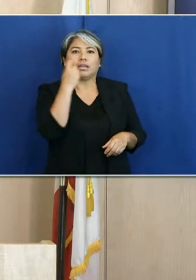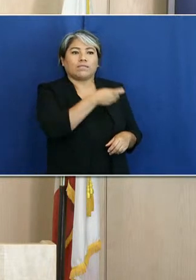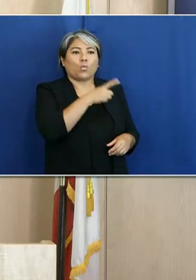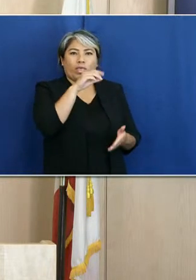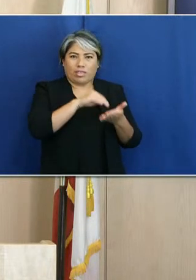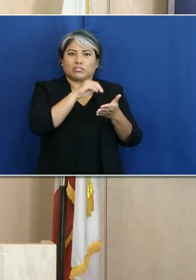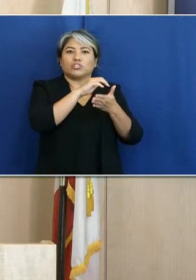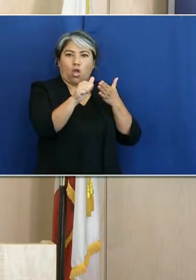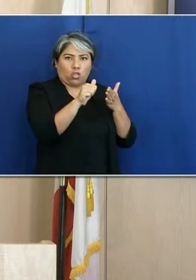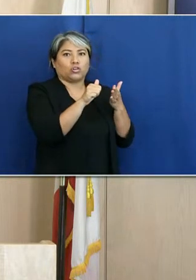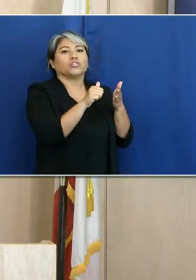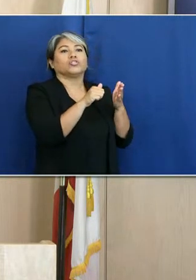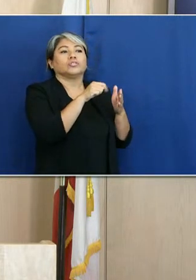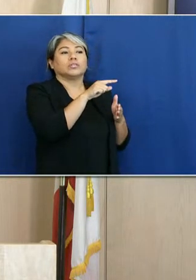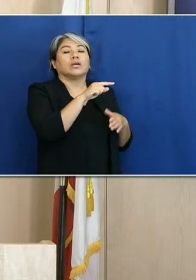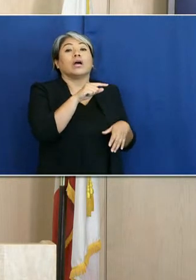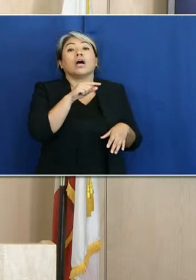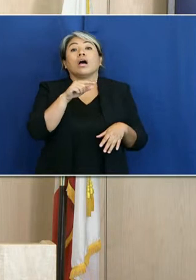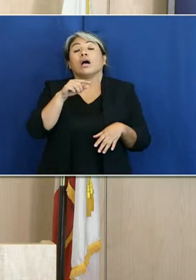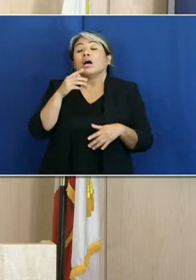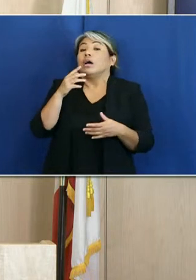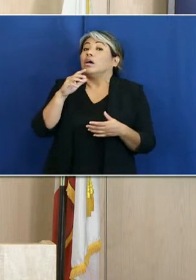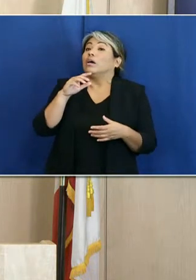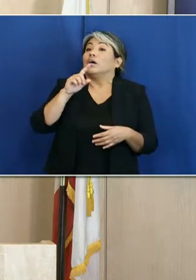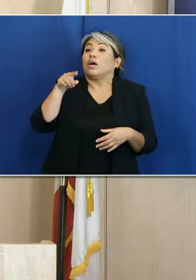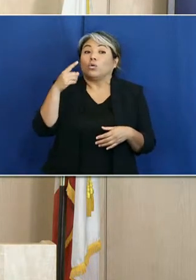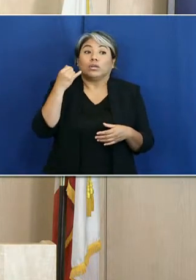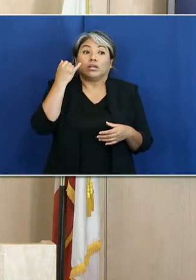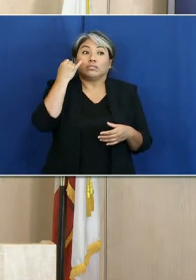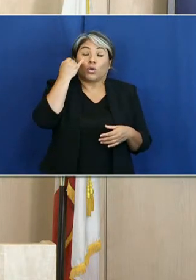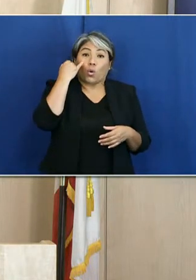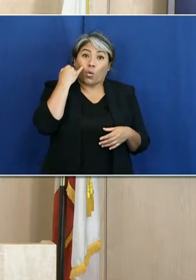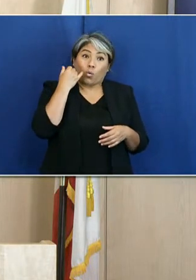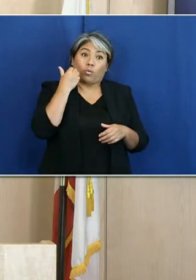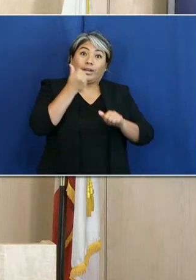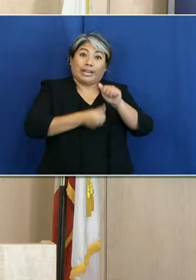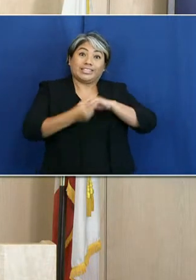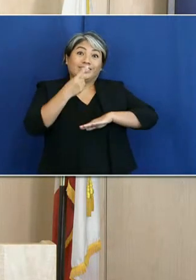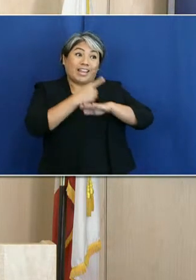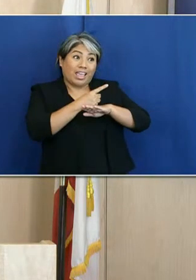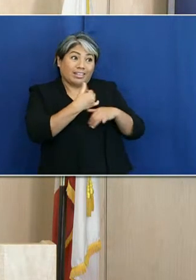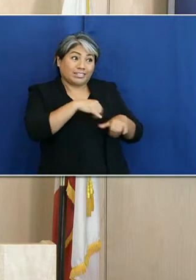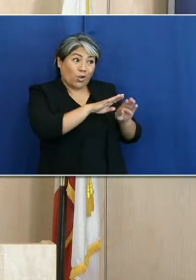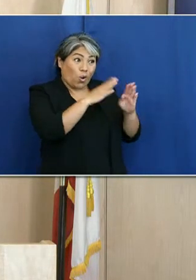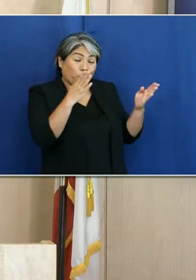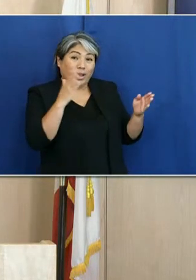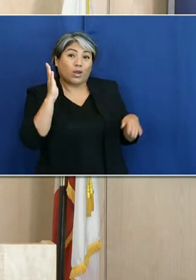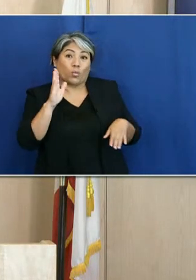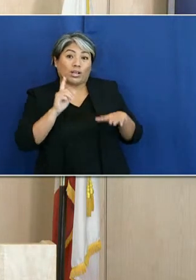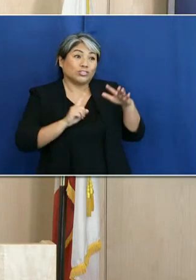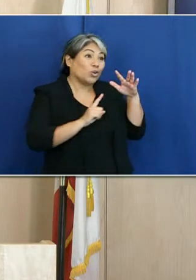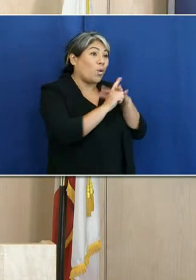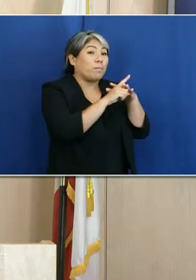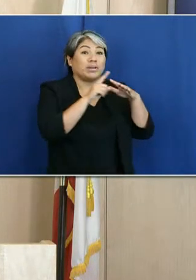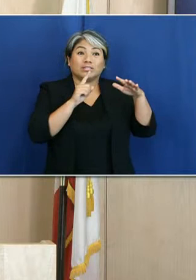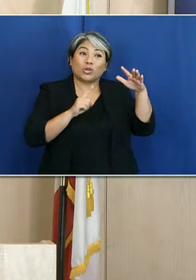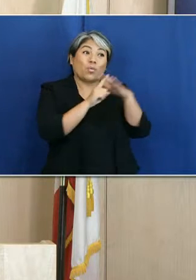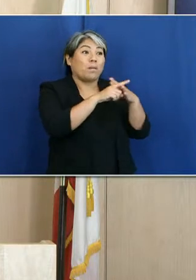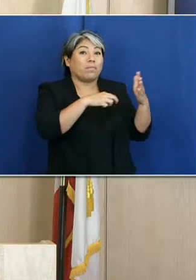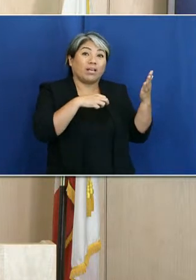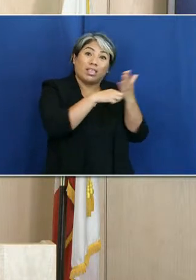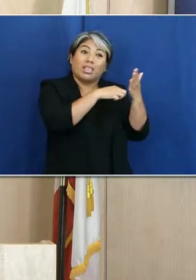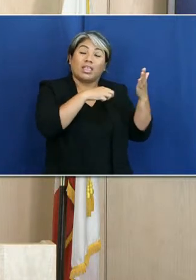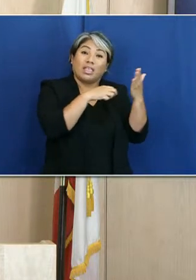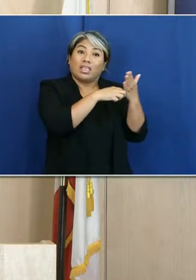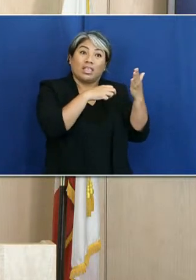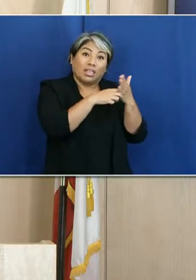$1,000 unless they go back and cite them each single day that they're still open. It'll just be that $1,000 and that's it?